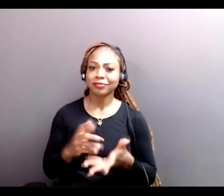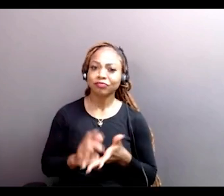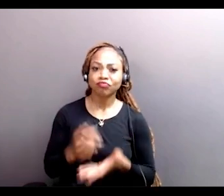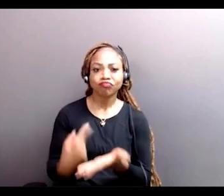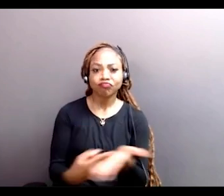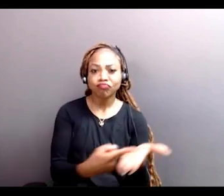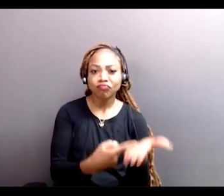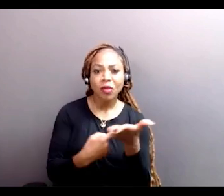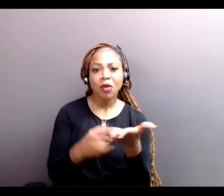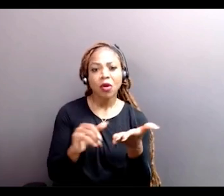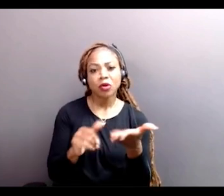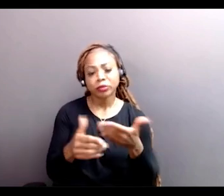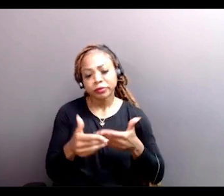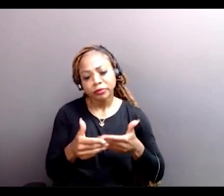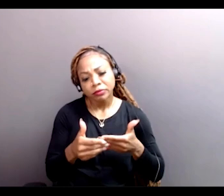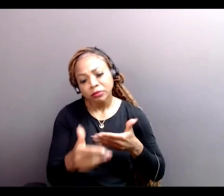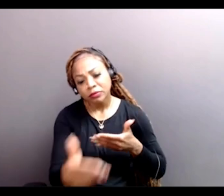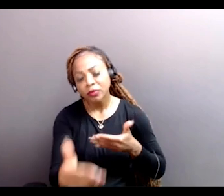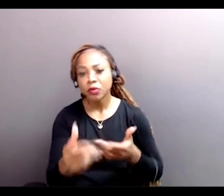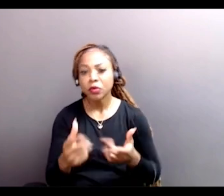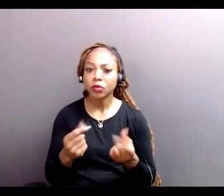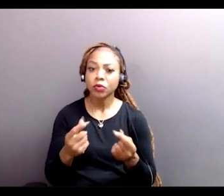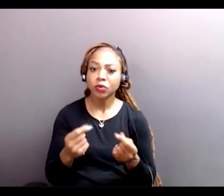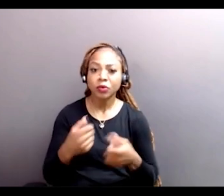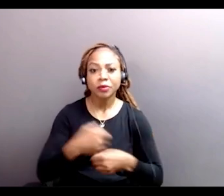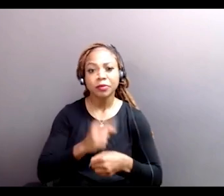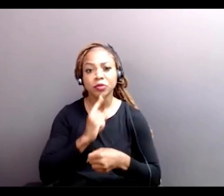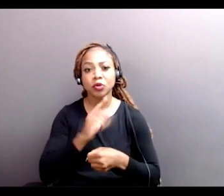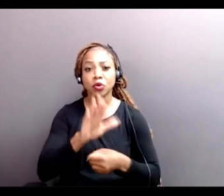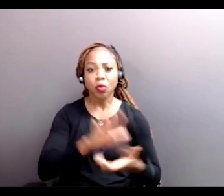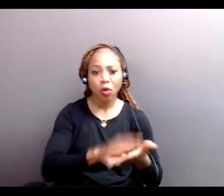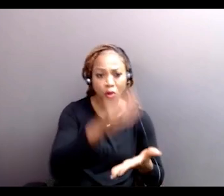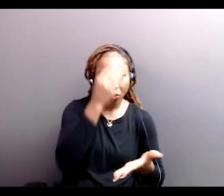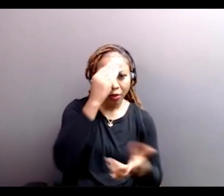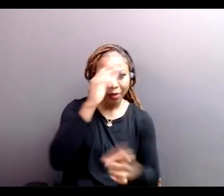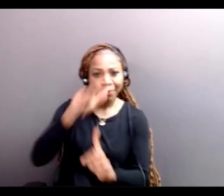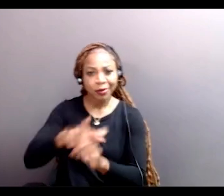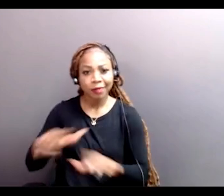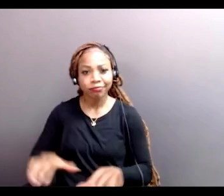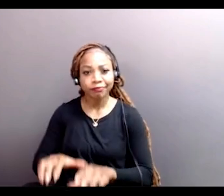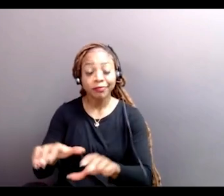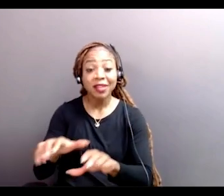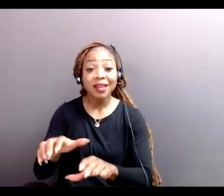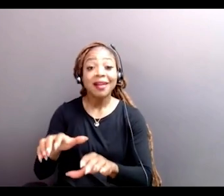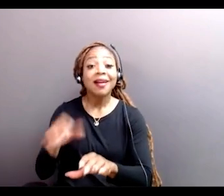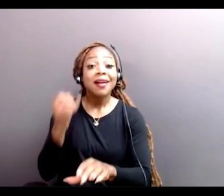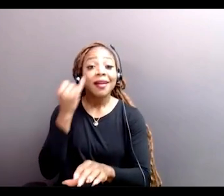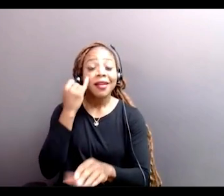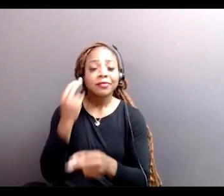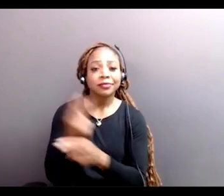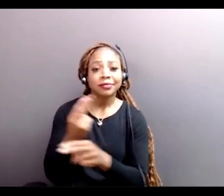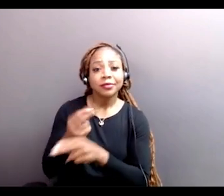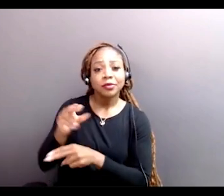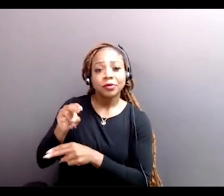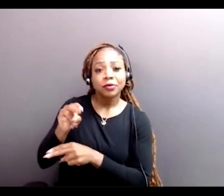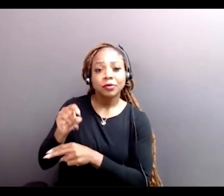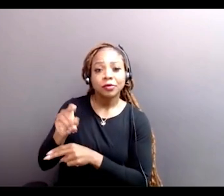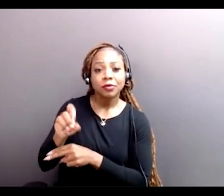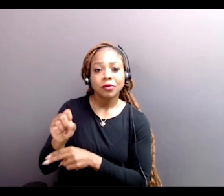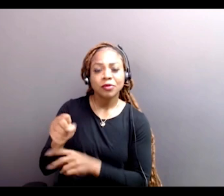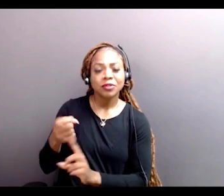you will take for yourself to place learning into action? And if you have your notes from the last